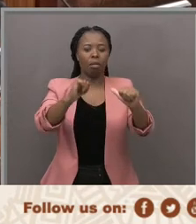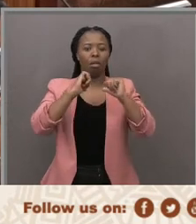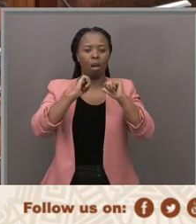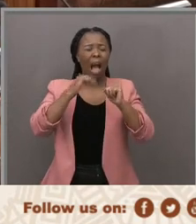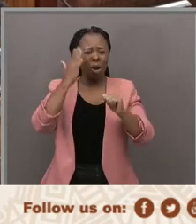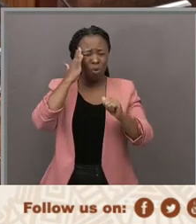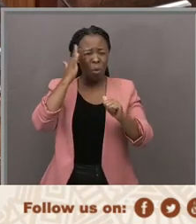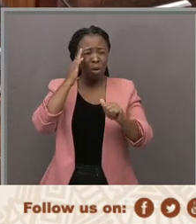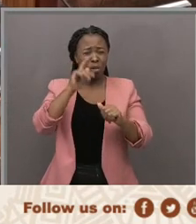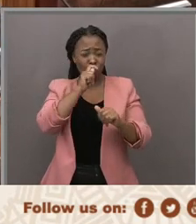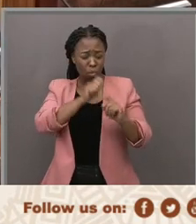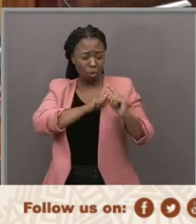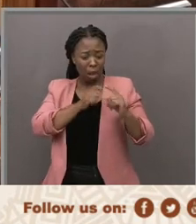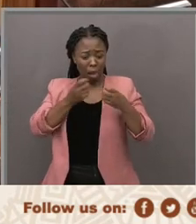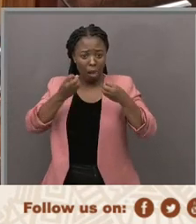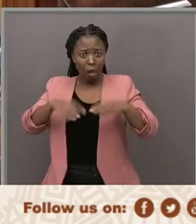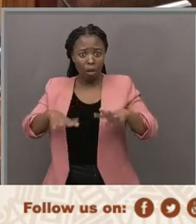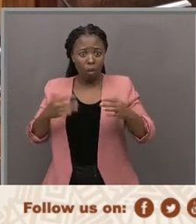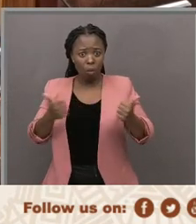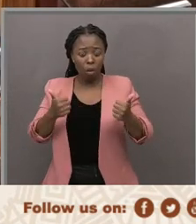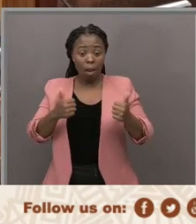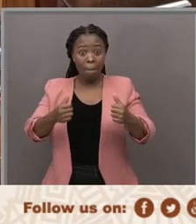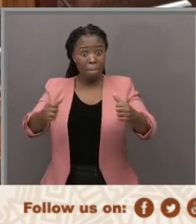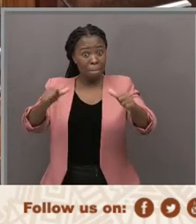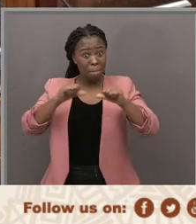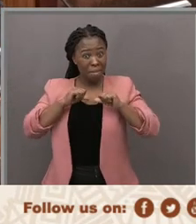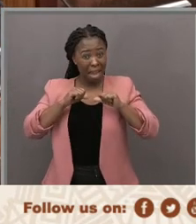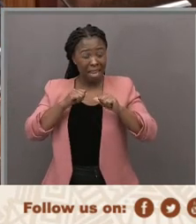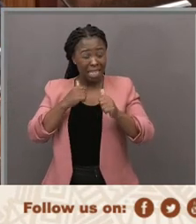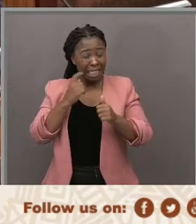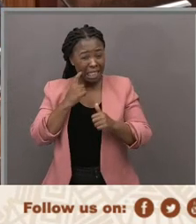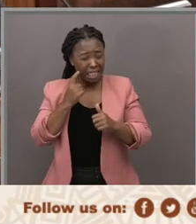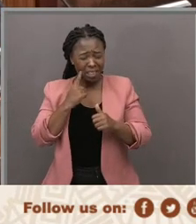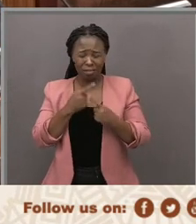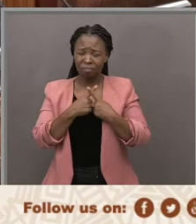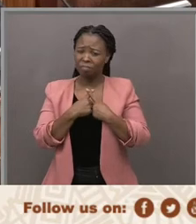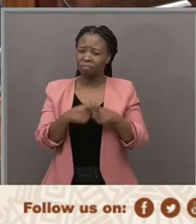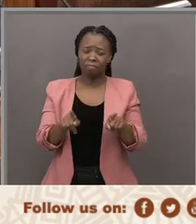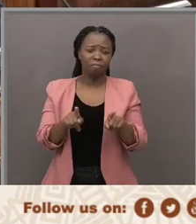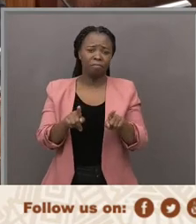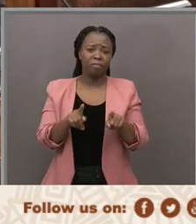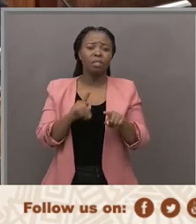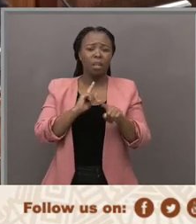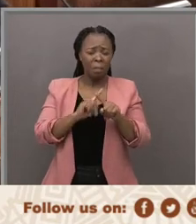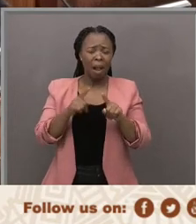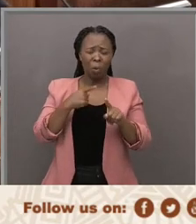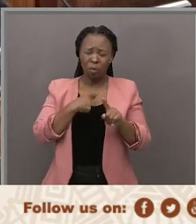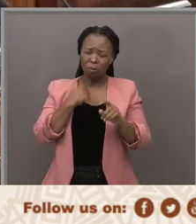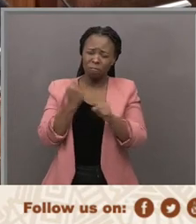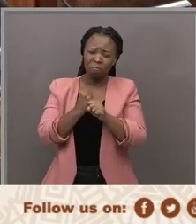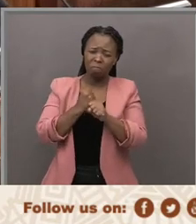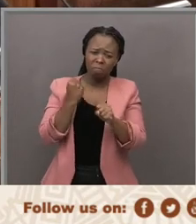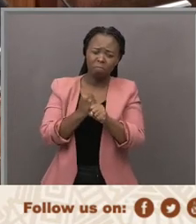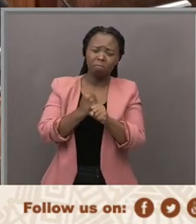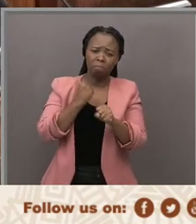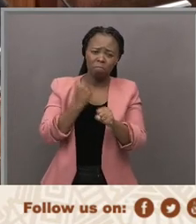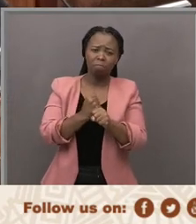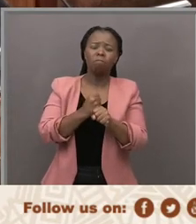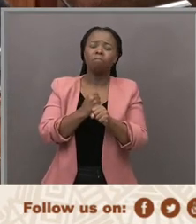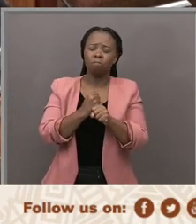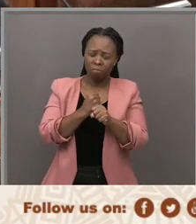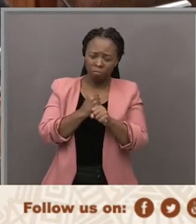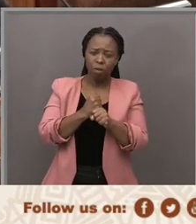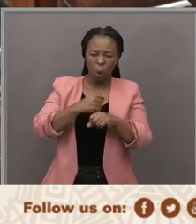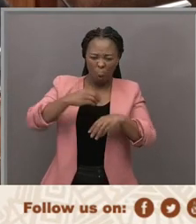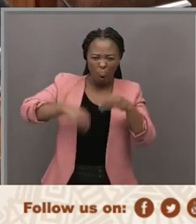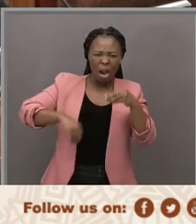will fight back through our own actions, prove and show that we are rolling back corruption out